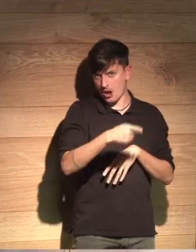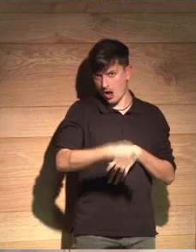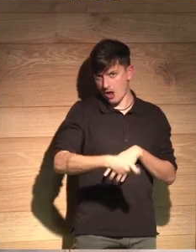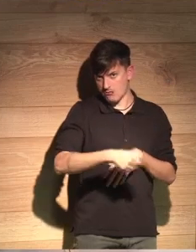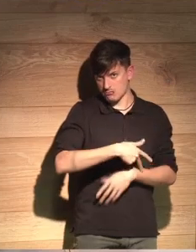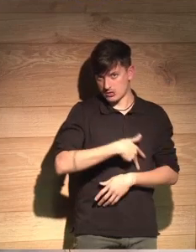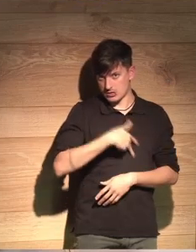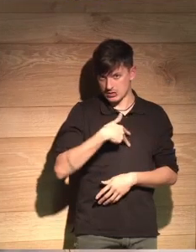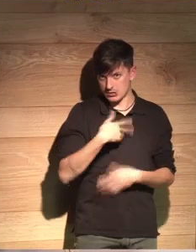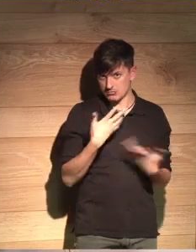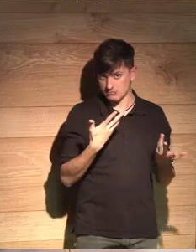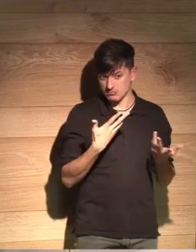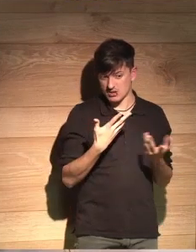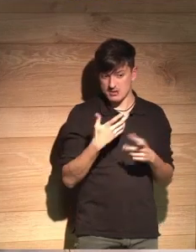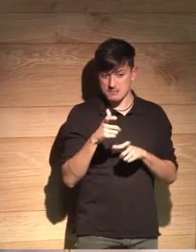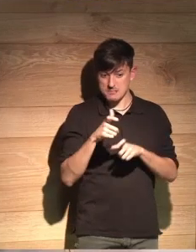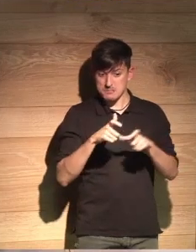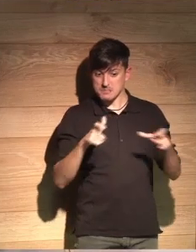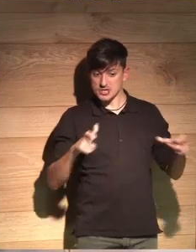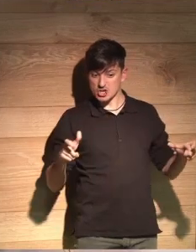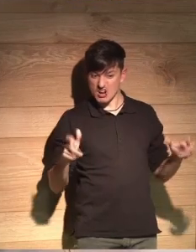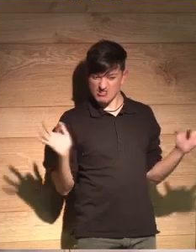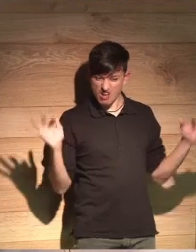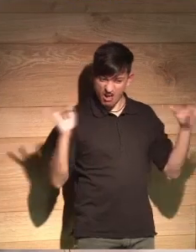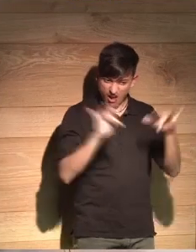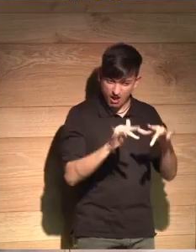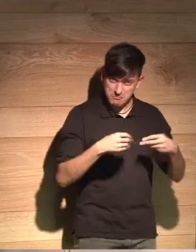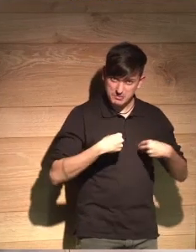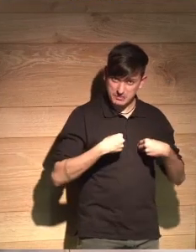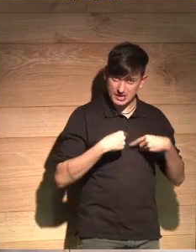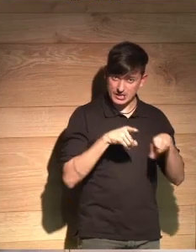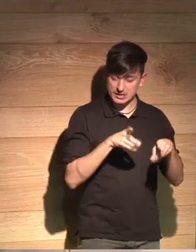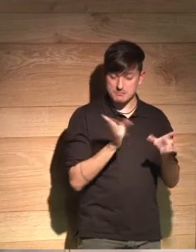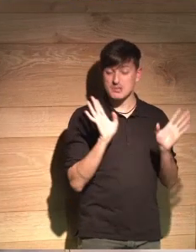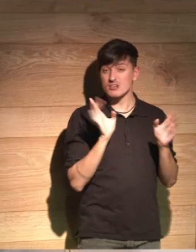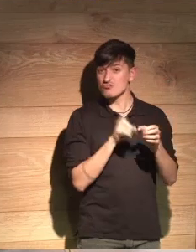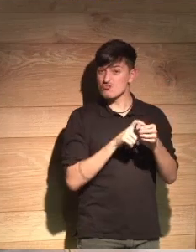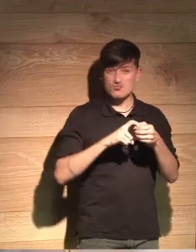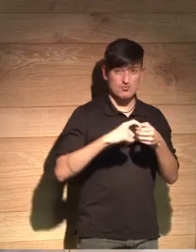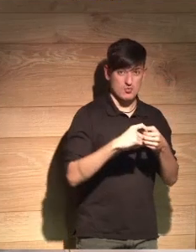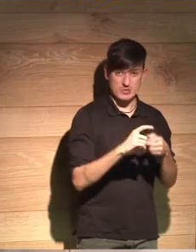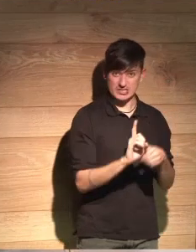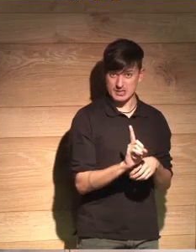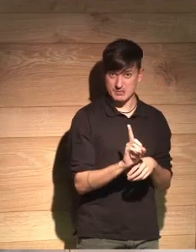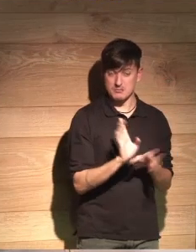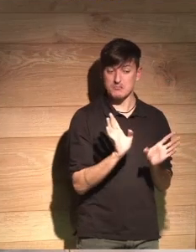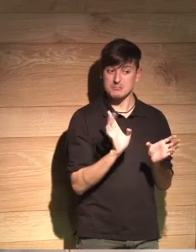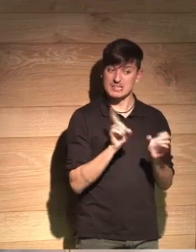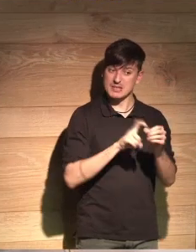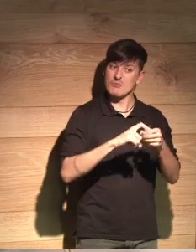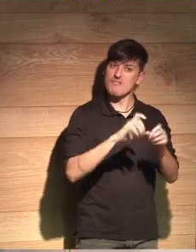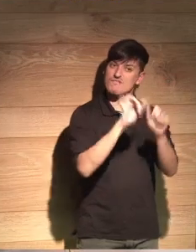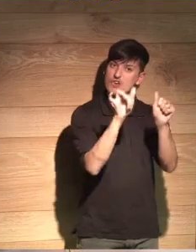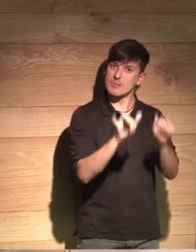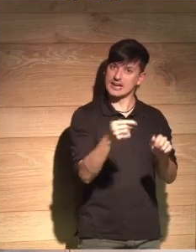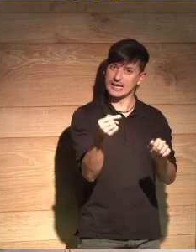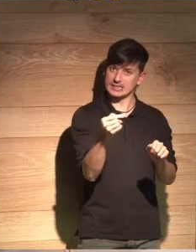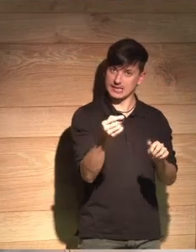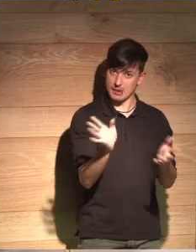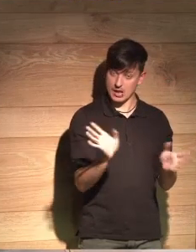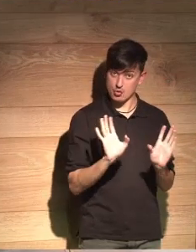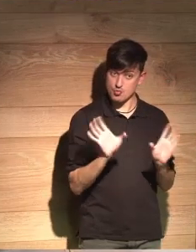buy the apartments at a very expensive price. They do gentrification, so that people that are there not only do not contribute there, but also they